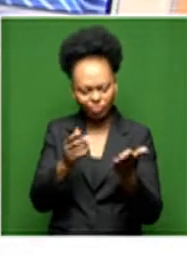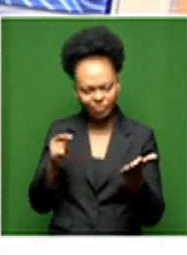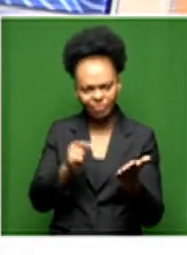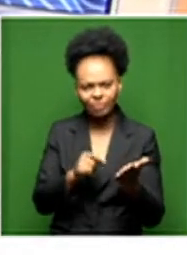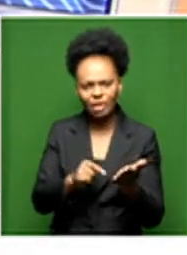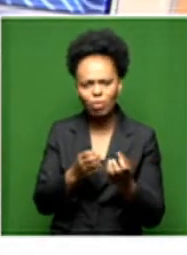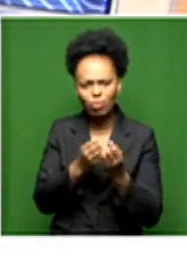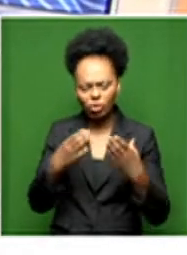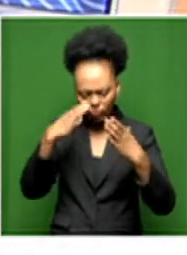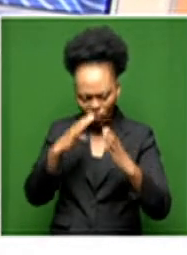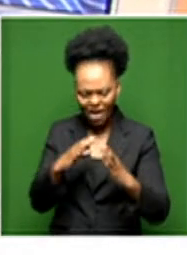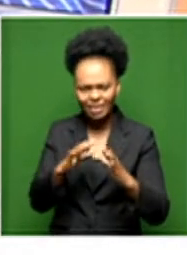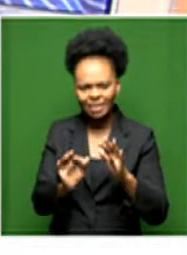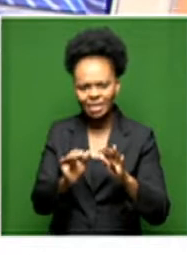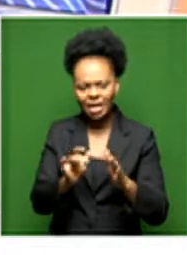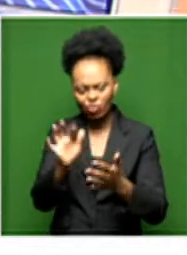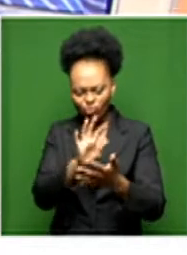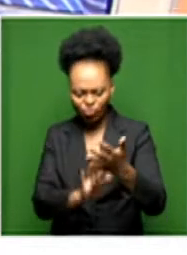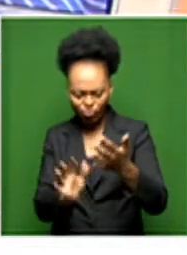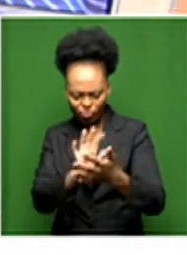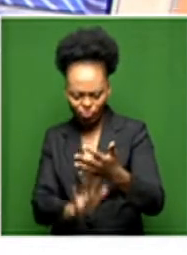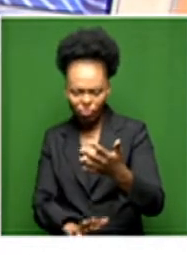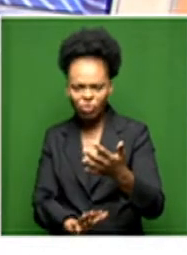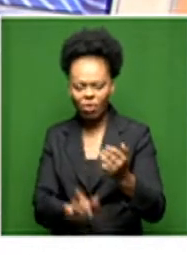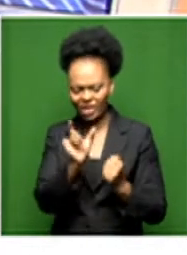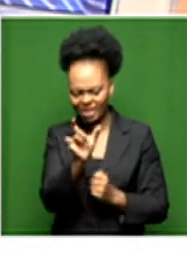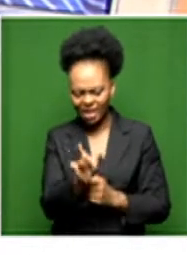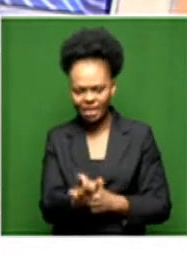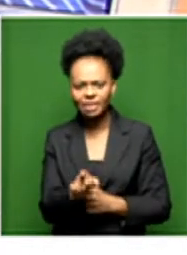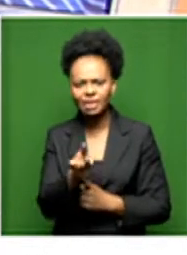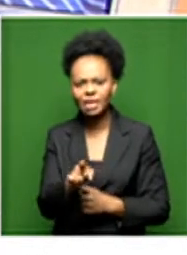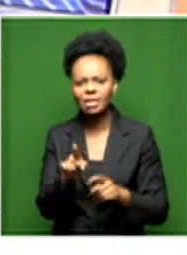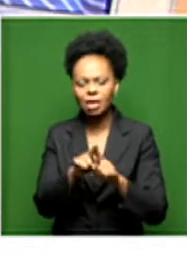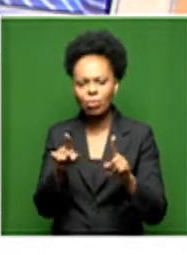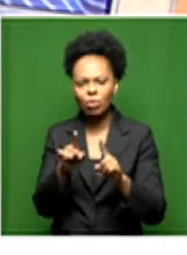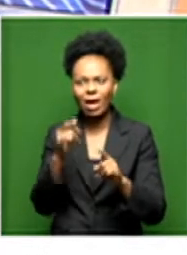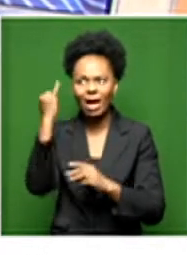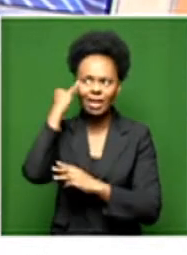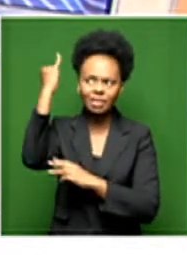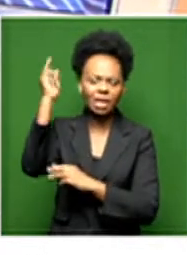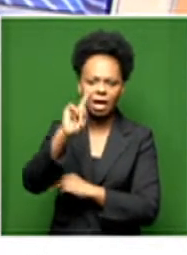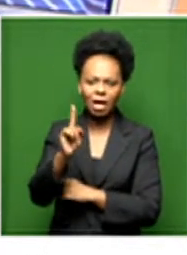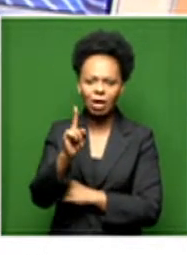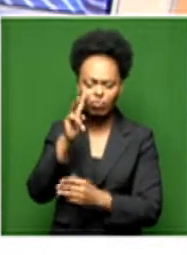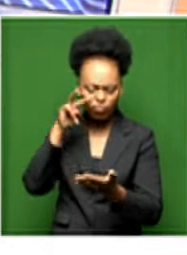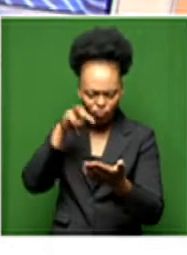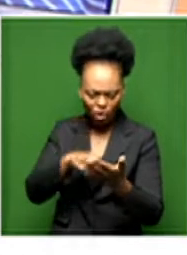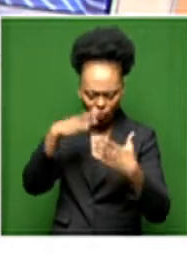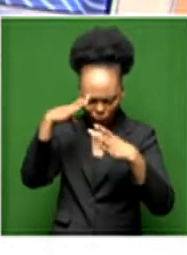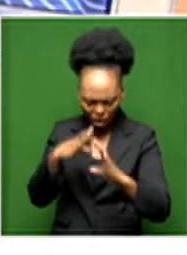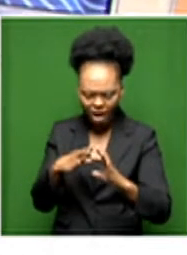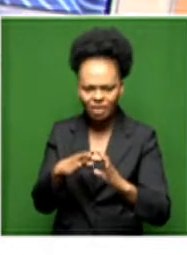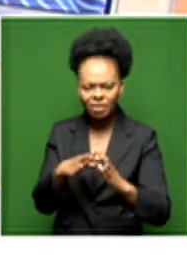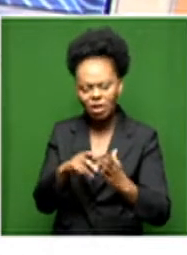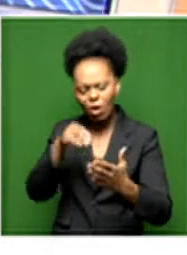on the grammatical features of the text and, the organization of the text rather than the ideas and the thoughts within the